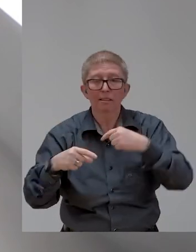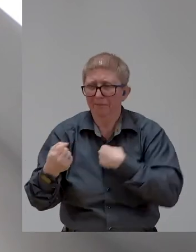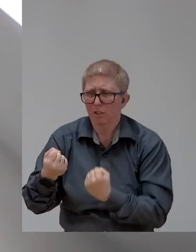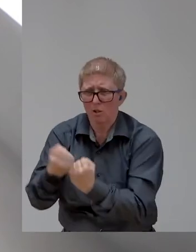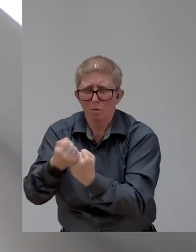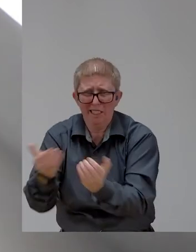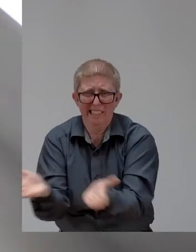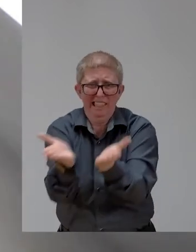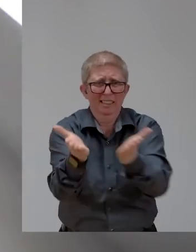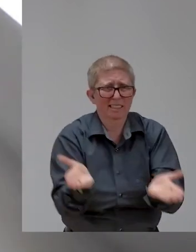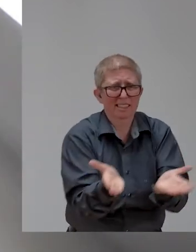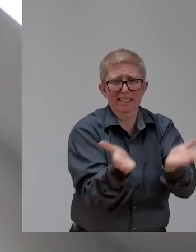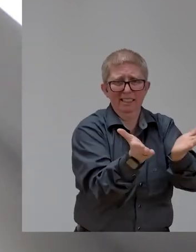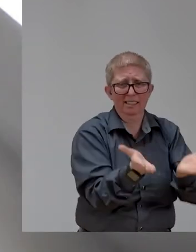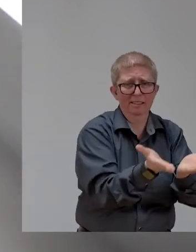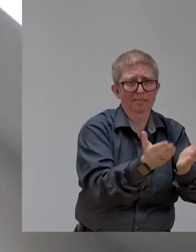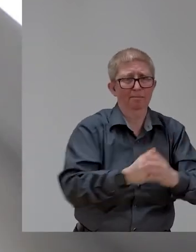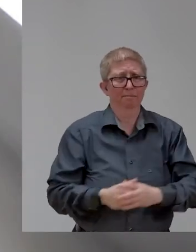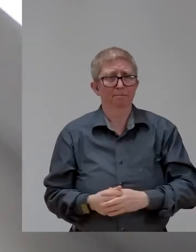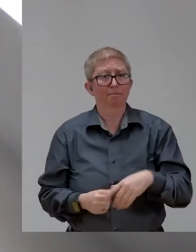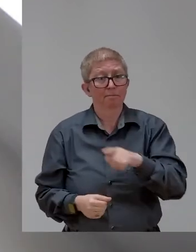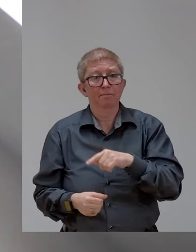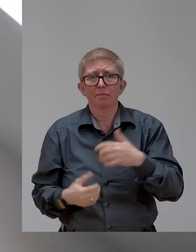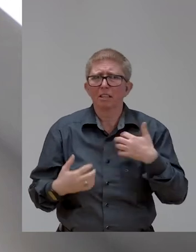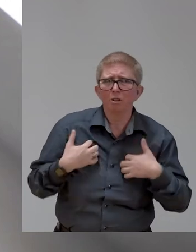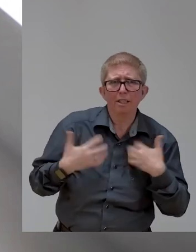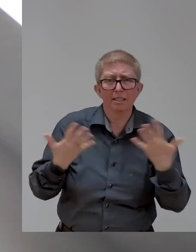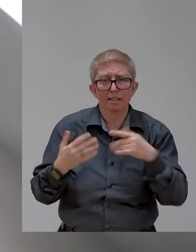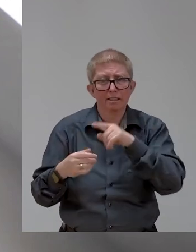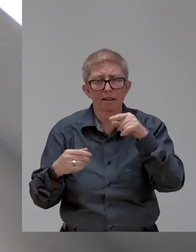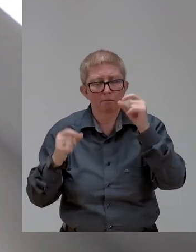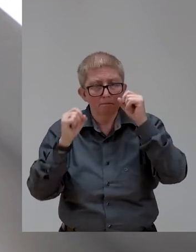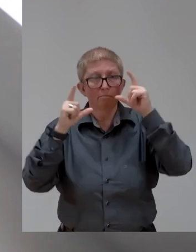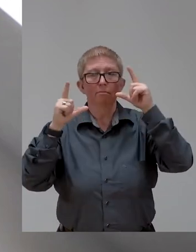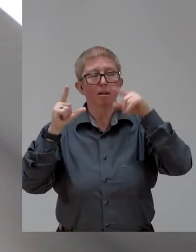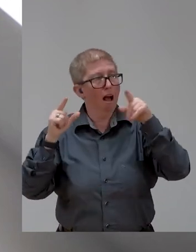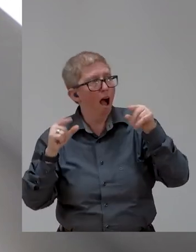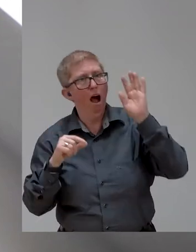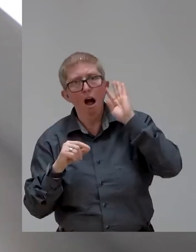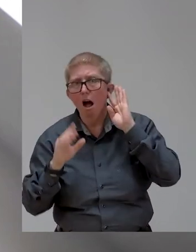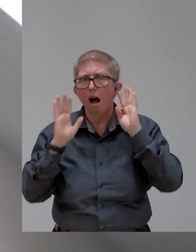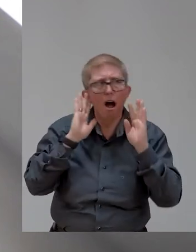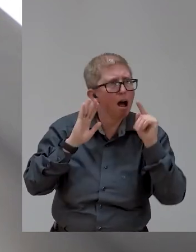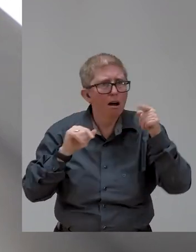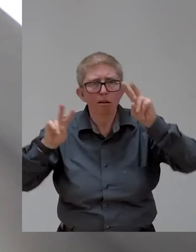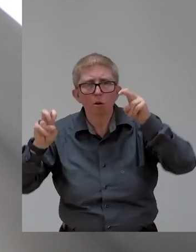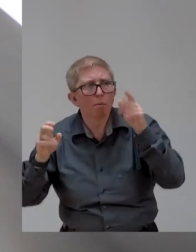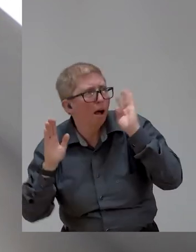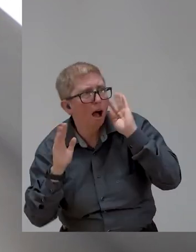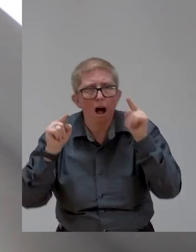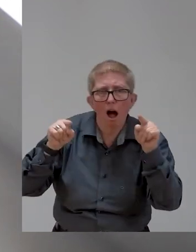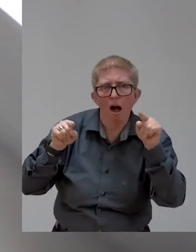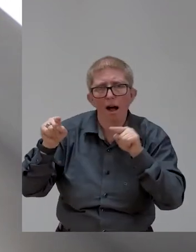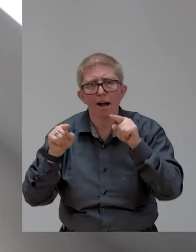attention in making sure that they have the utmost flexibility and reduction of administrative barriers